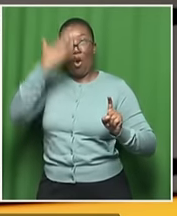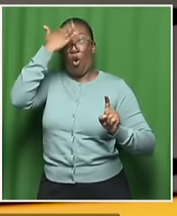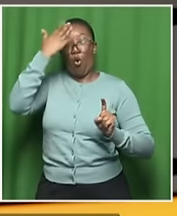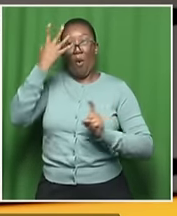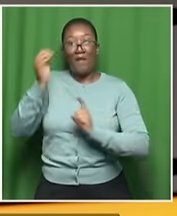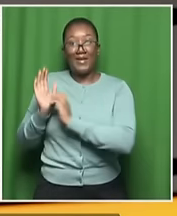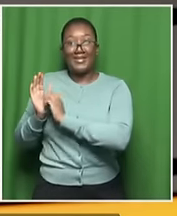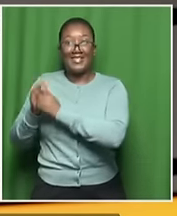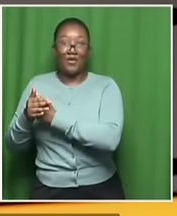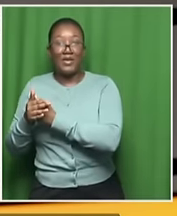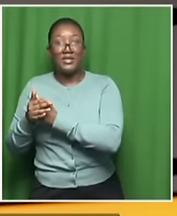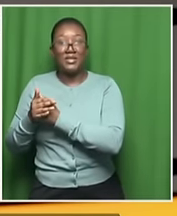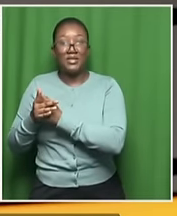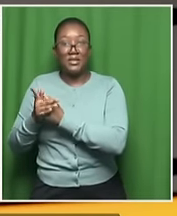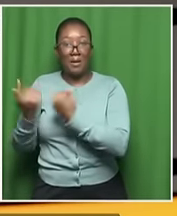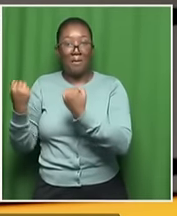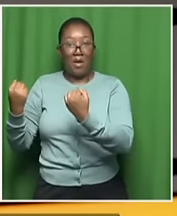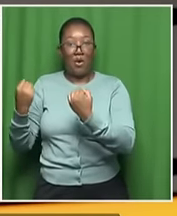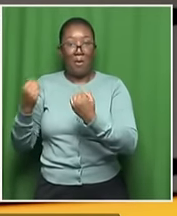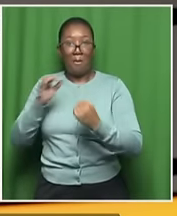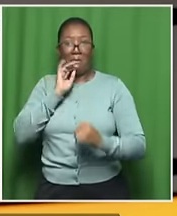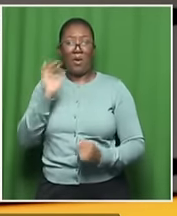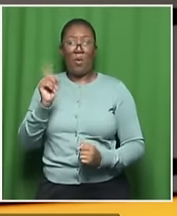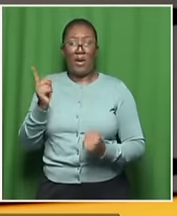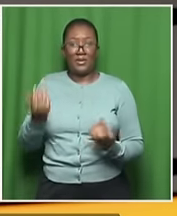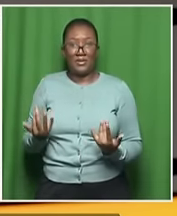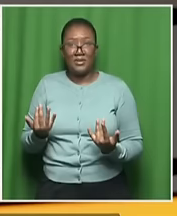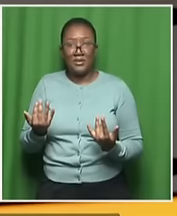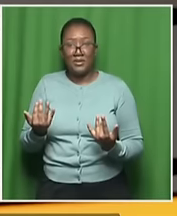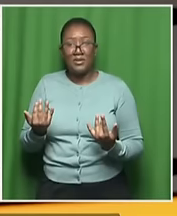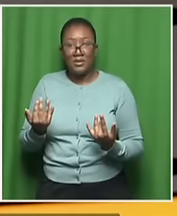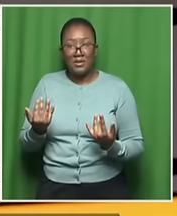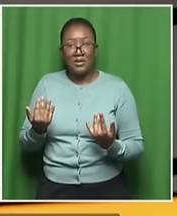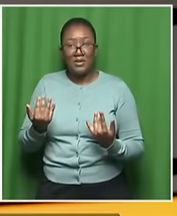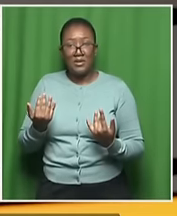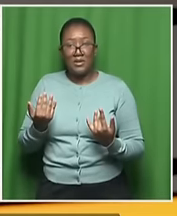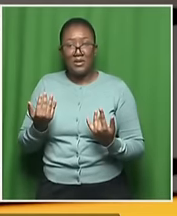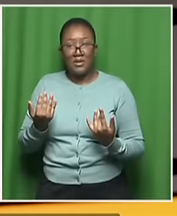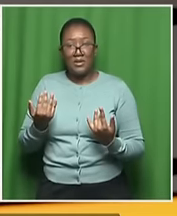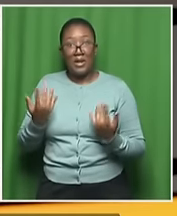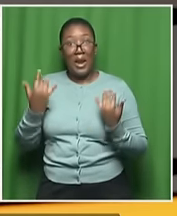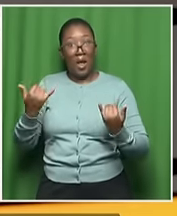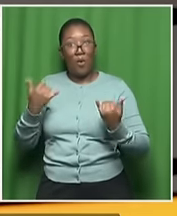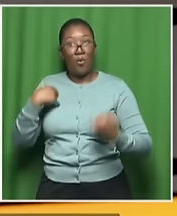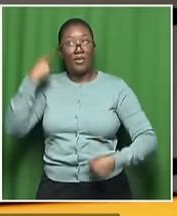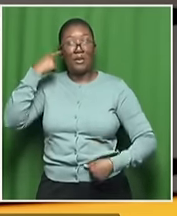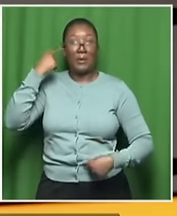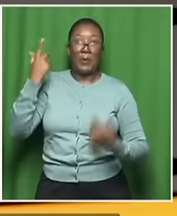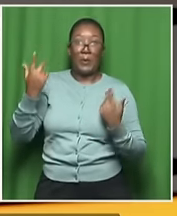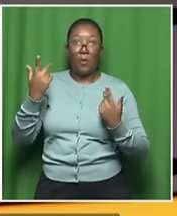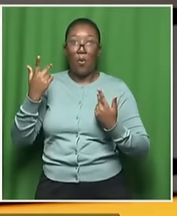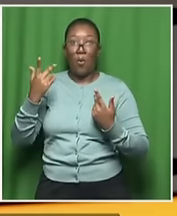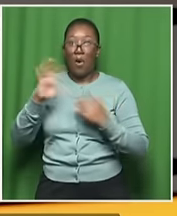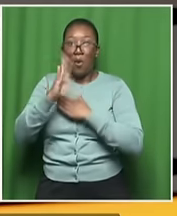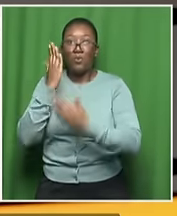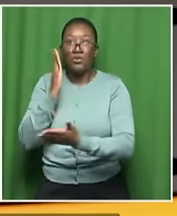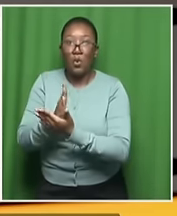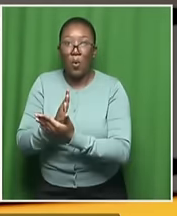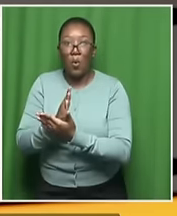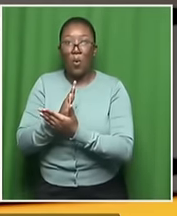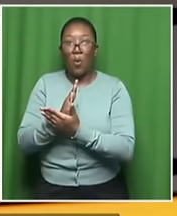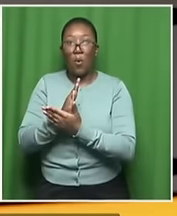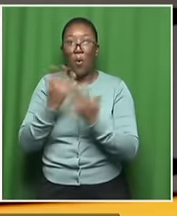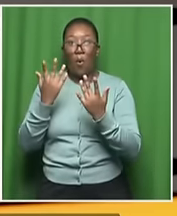we are asking him, now, what are you meaning by that? That creates suspicion. And of course, the SADC...